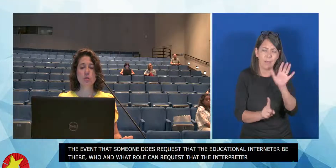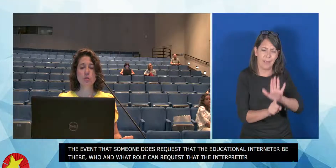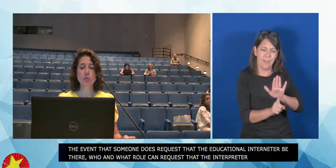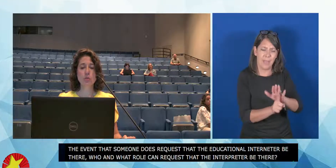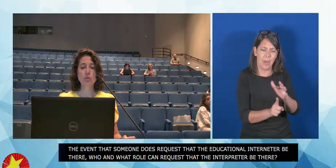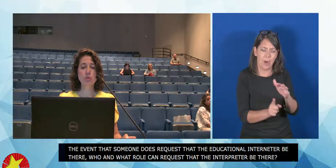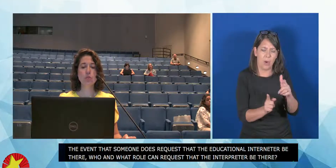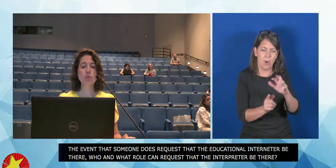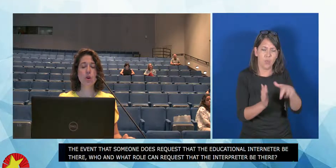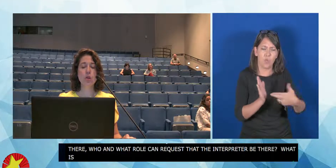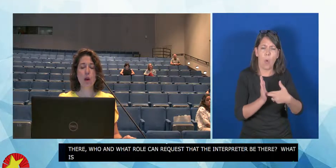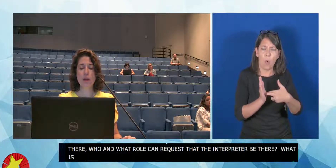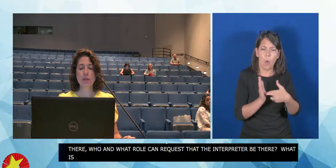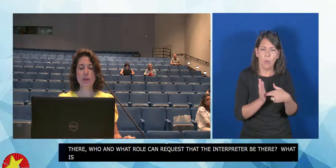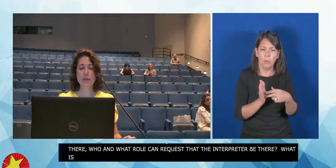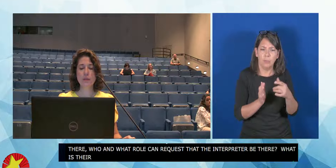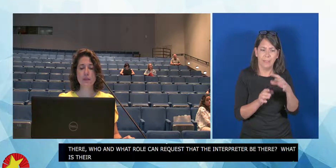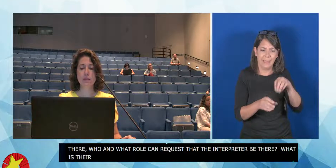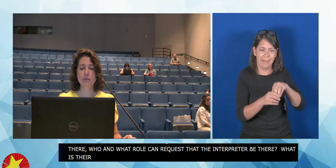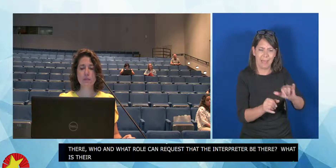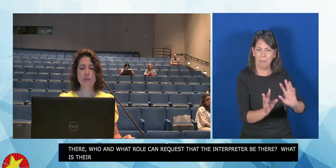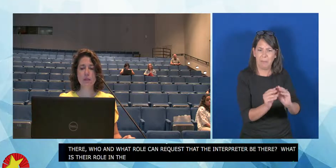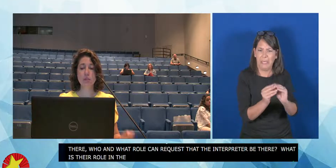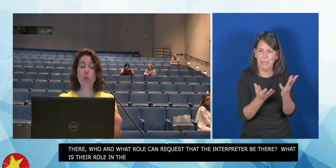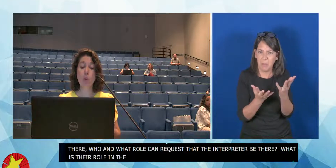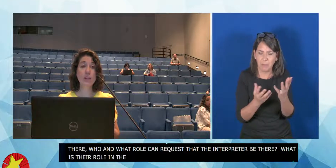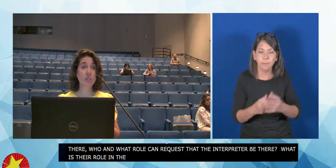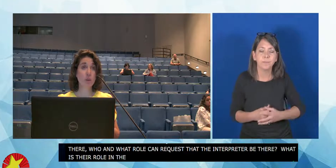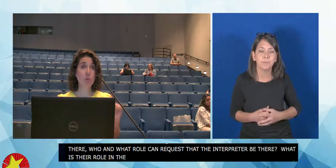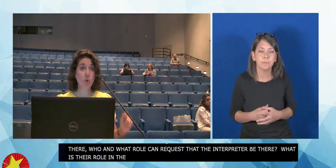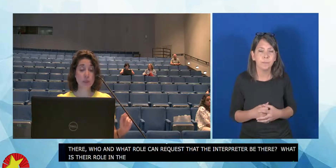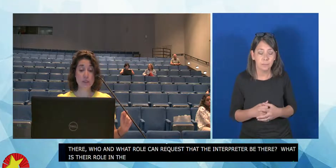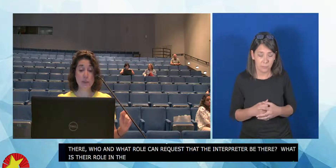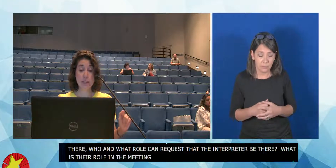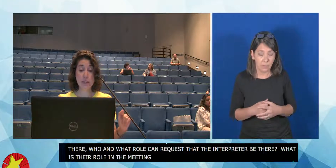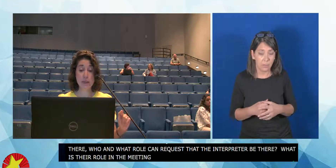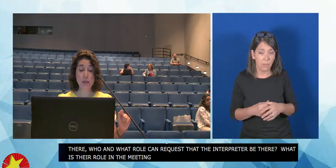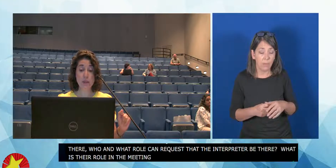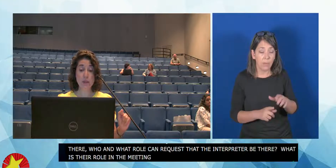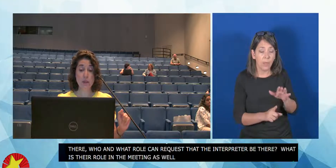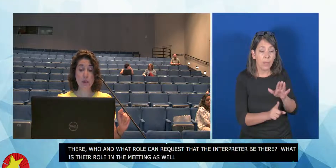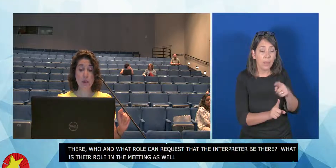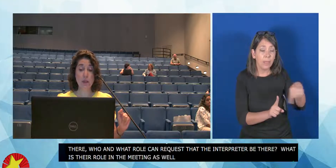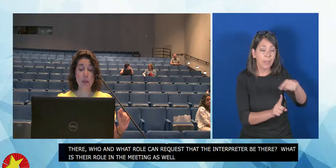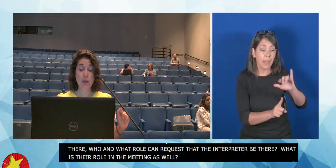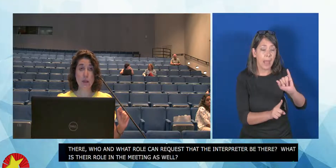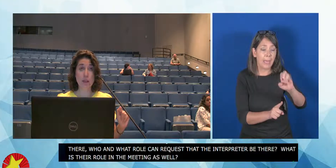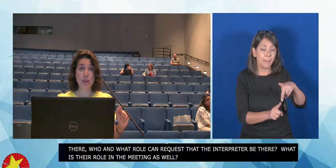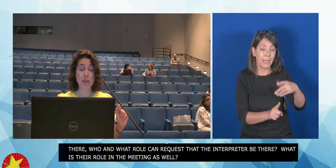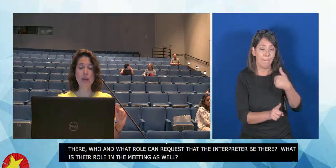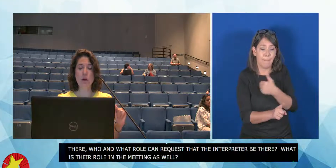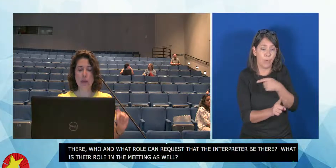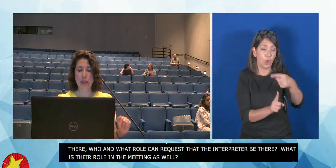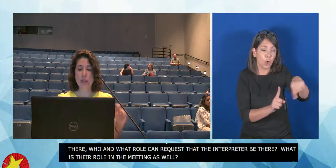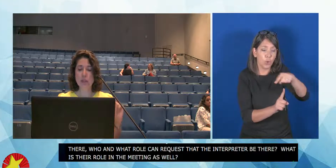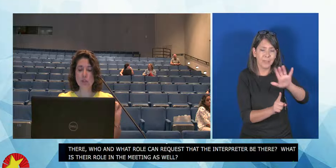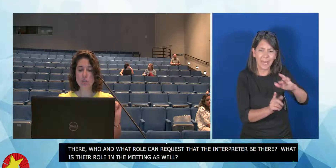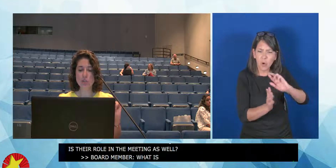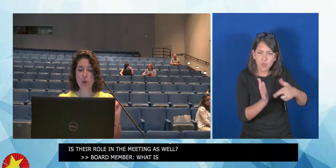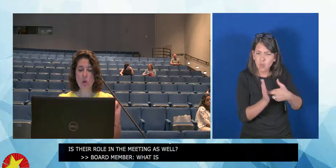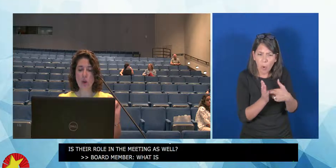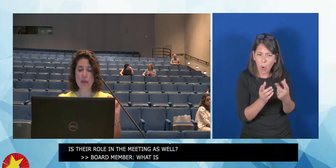well? So, so what is their role in the meeting? Correct.